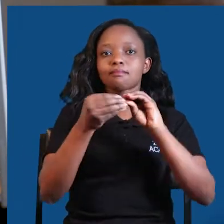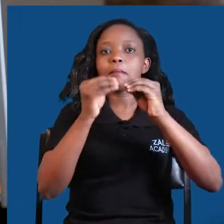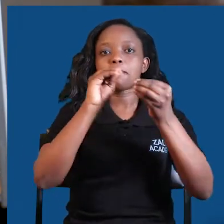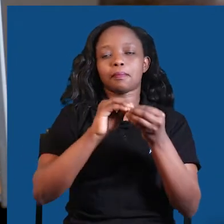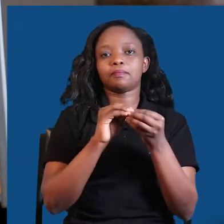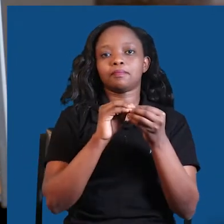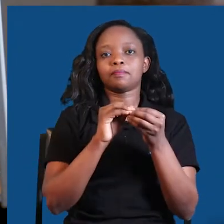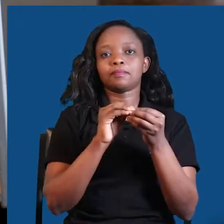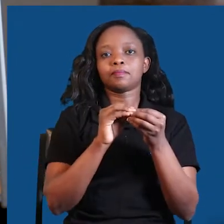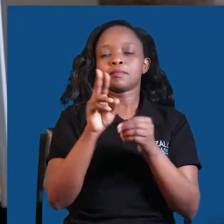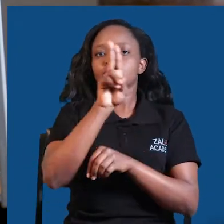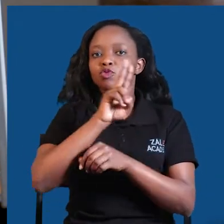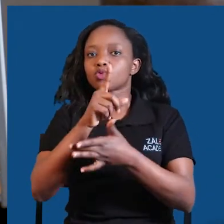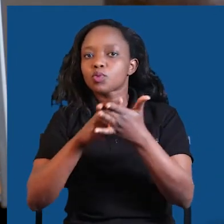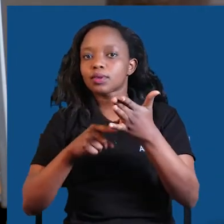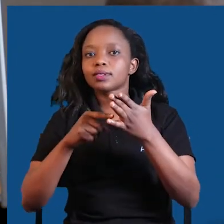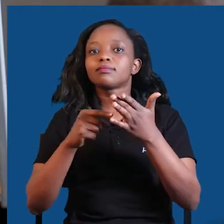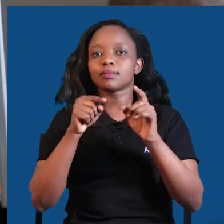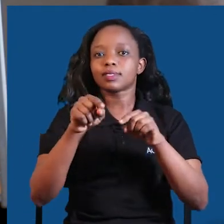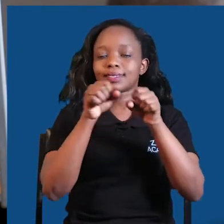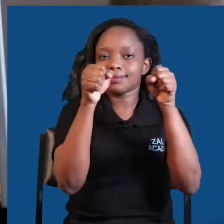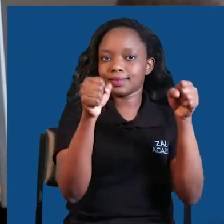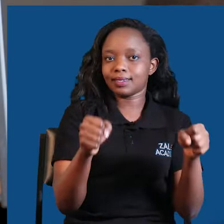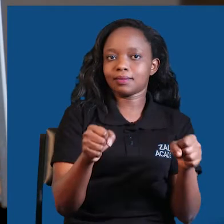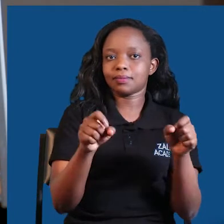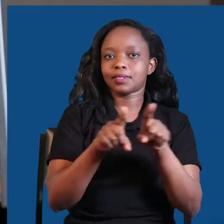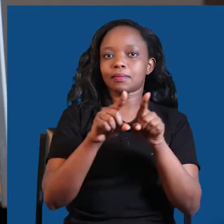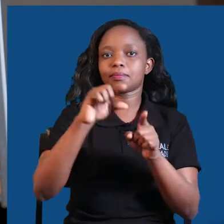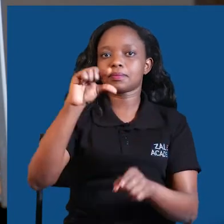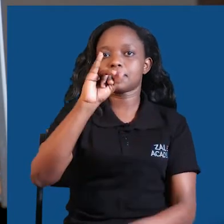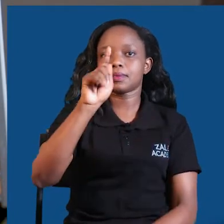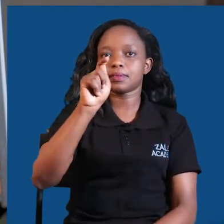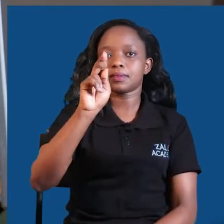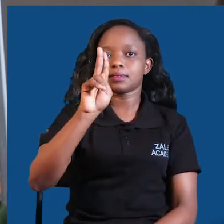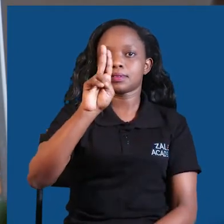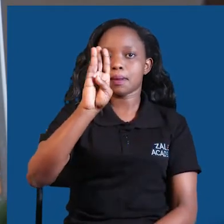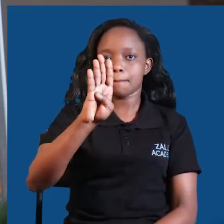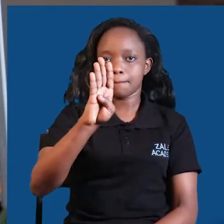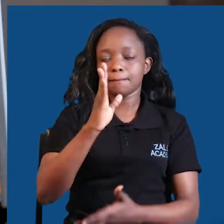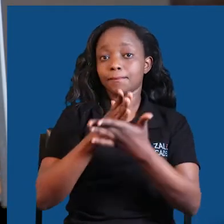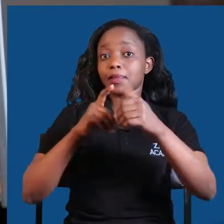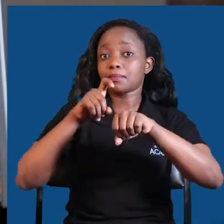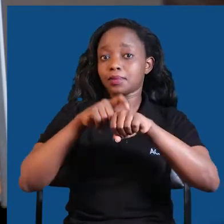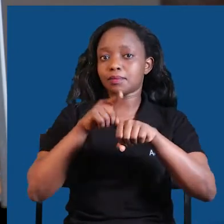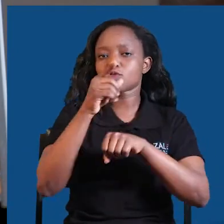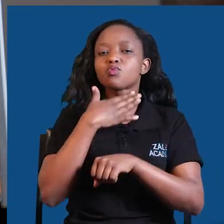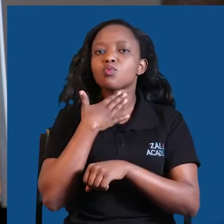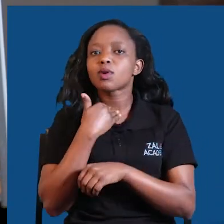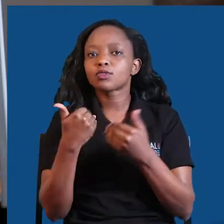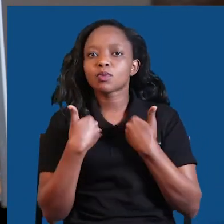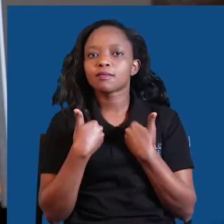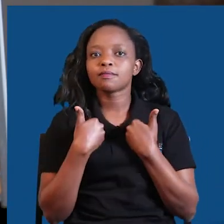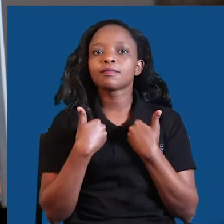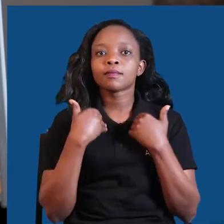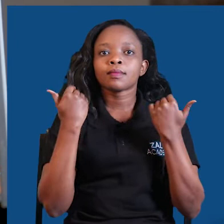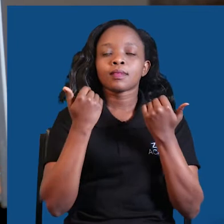code at some point in there. So they use such a versioning system like GitHub. And sometimes you'll want